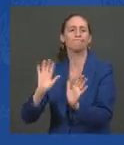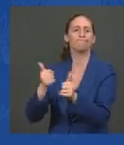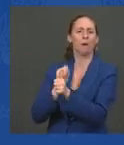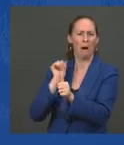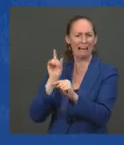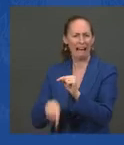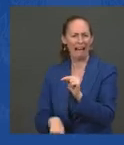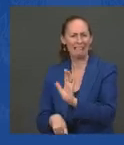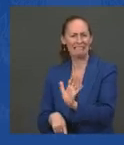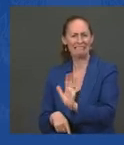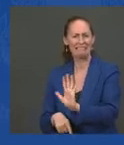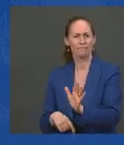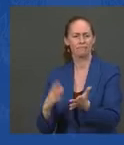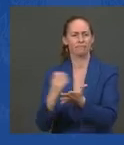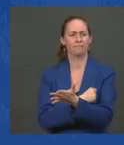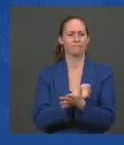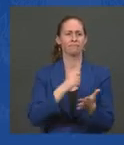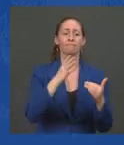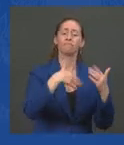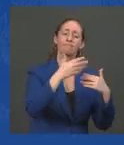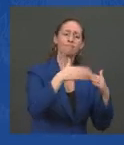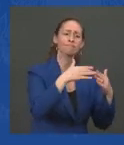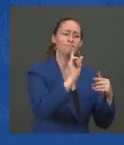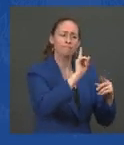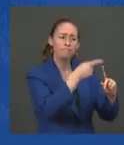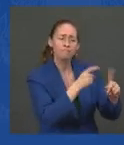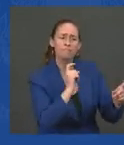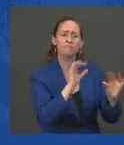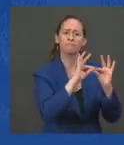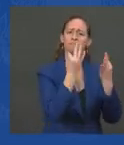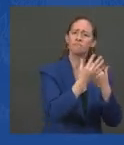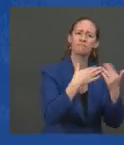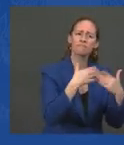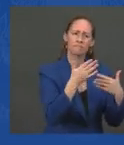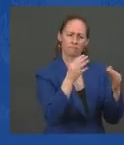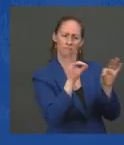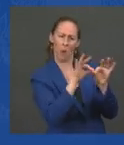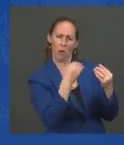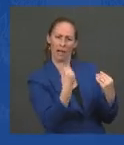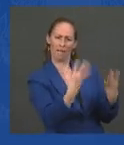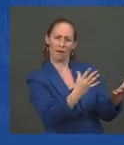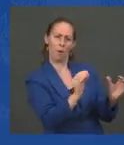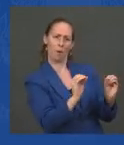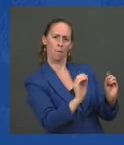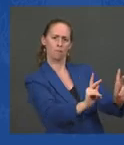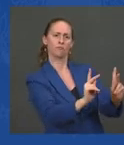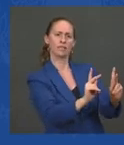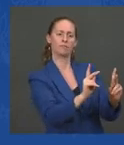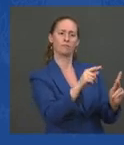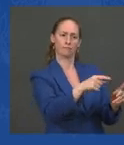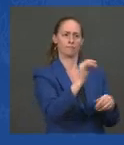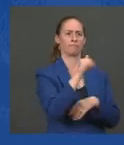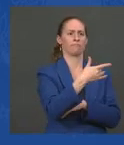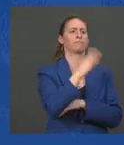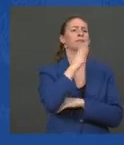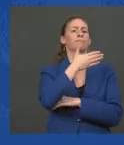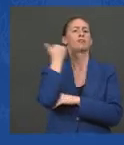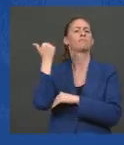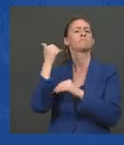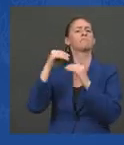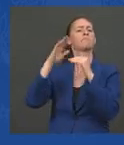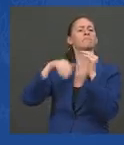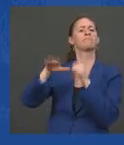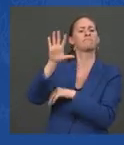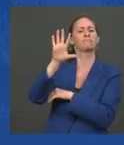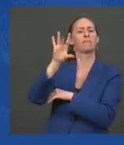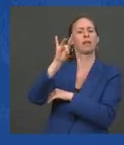circumstance the child comes from, when given that opportunity, they have a better than 58% chance of making it all the way through 12